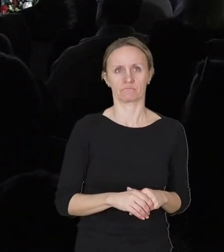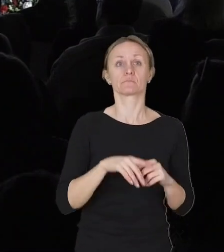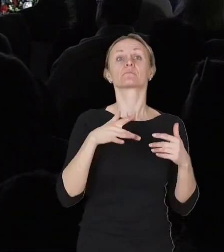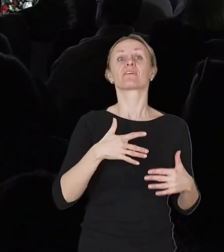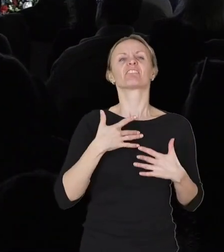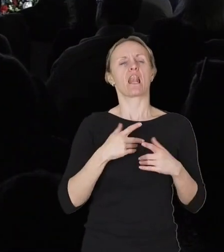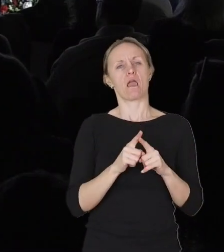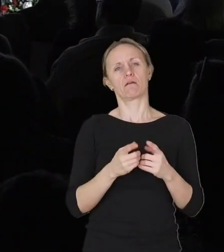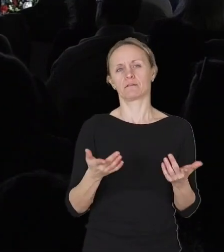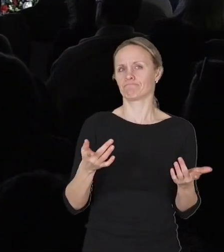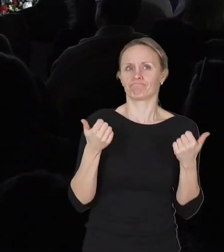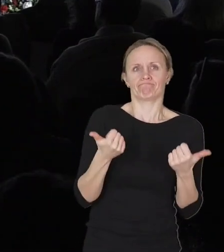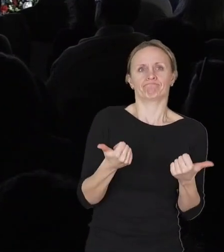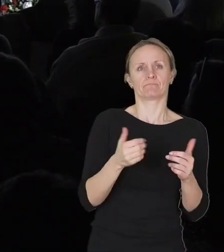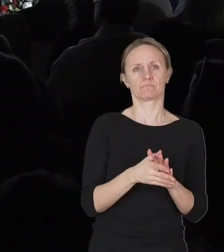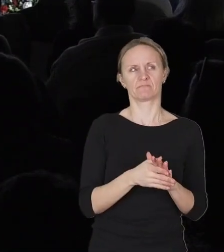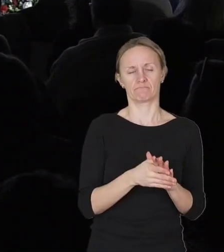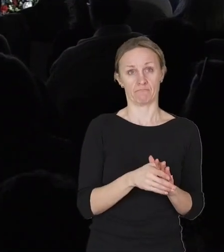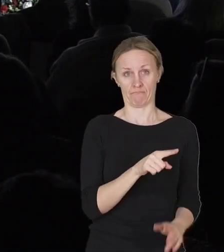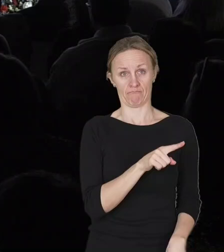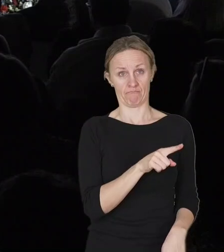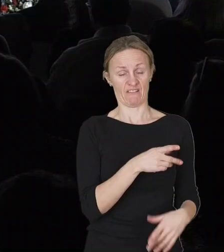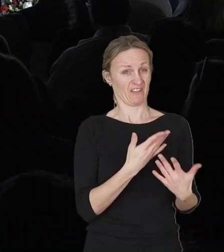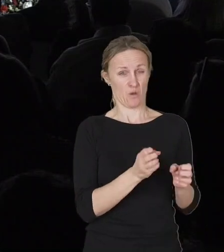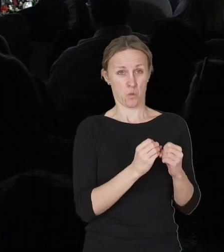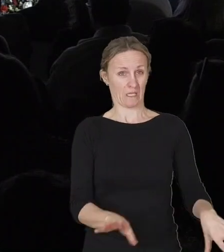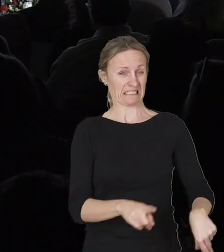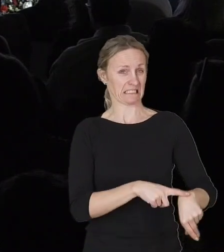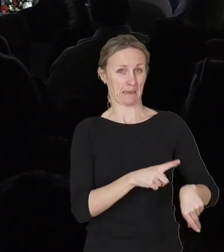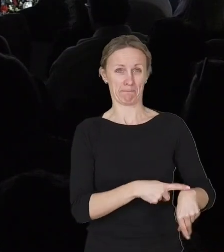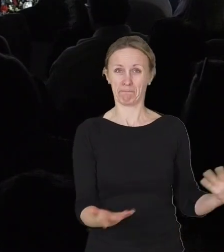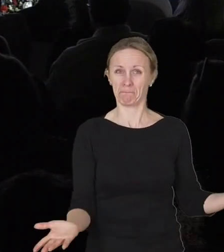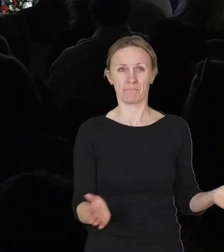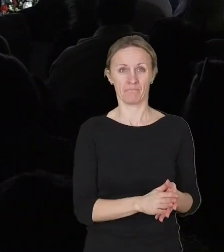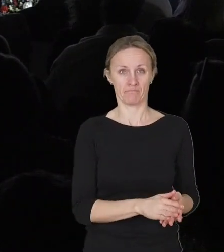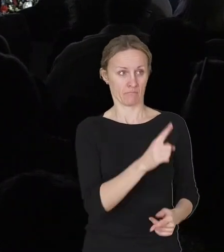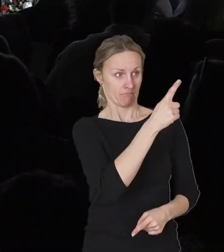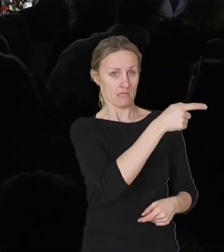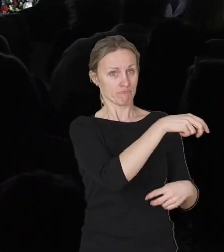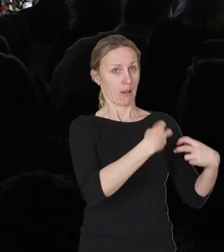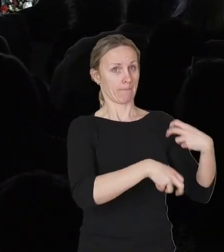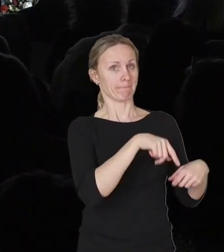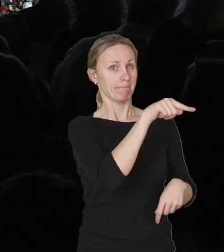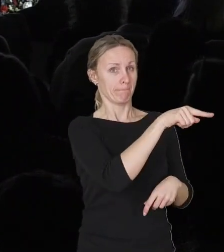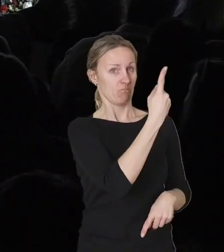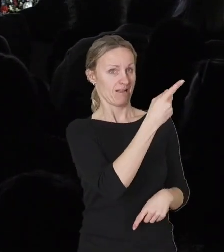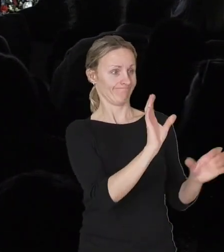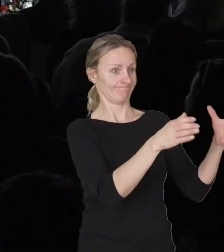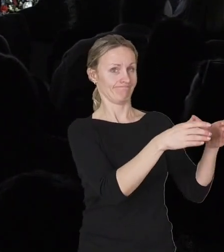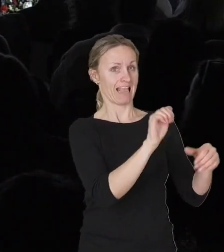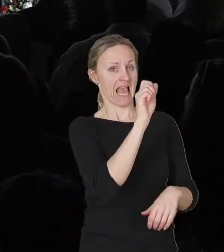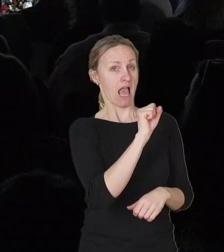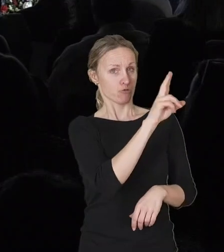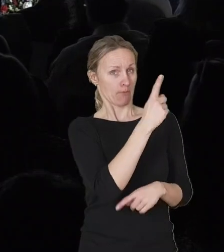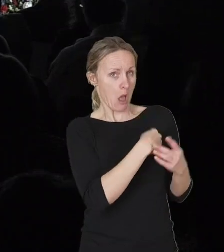not only European rules. This is also how national rules are applied. The gold plating.